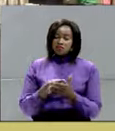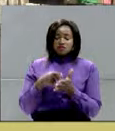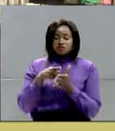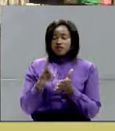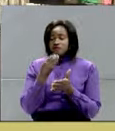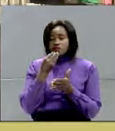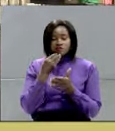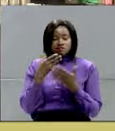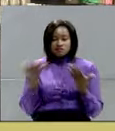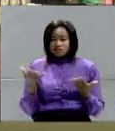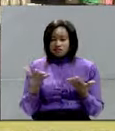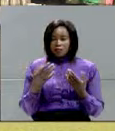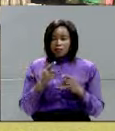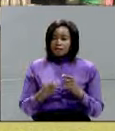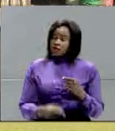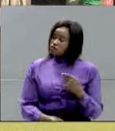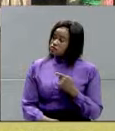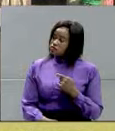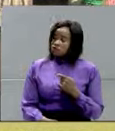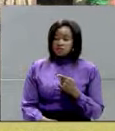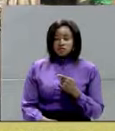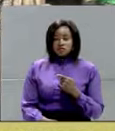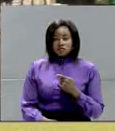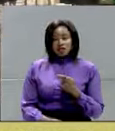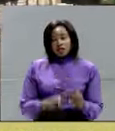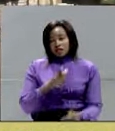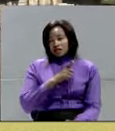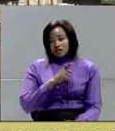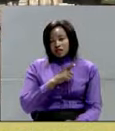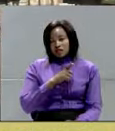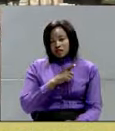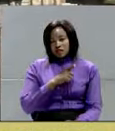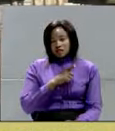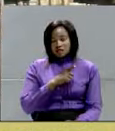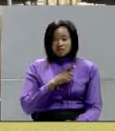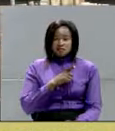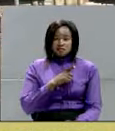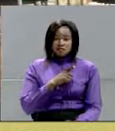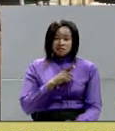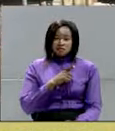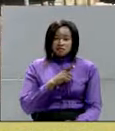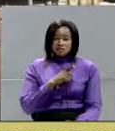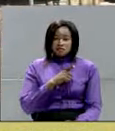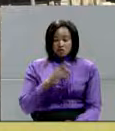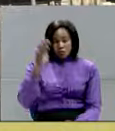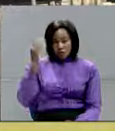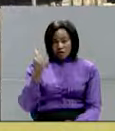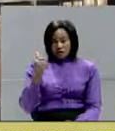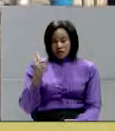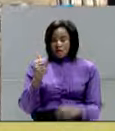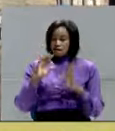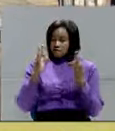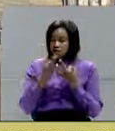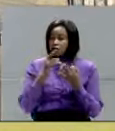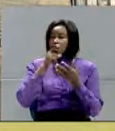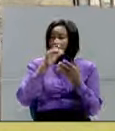Naguja may have been lucky not to be subjected to any attempt of inheritance by her husband's relatives, but that is